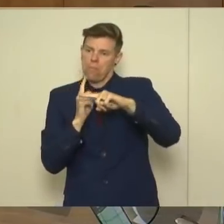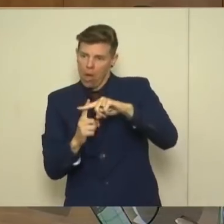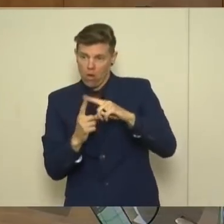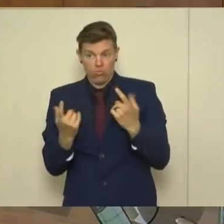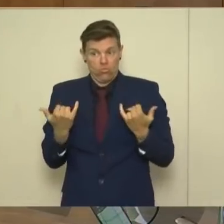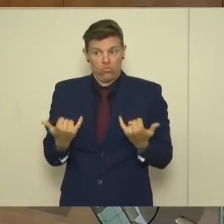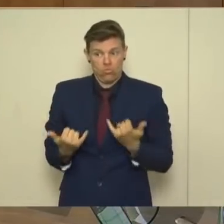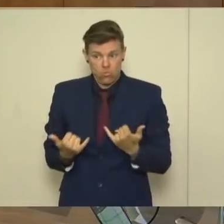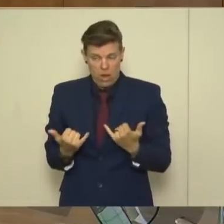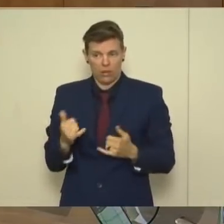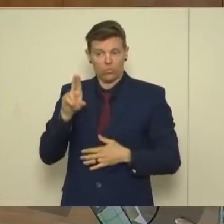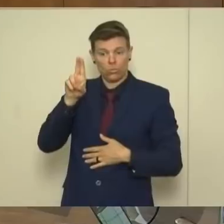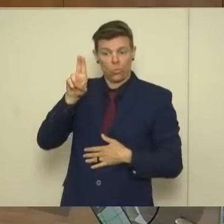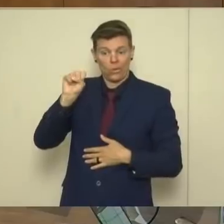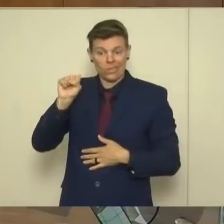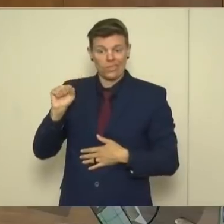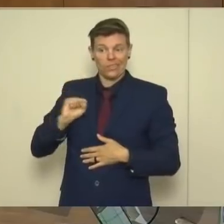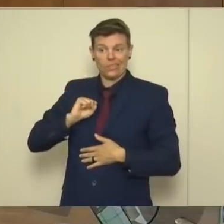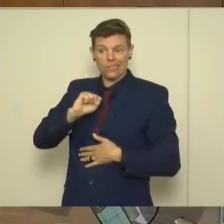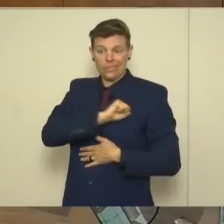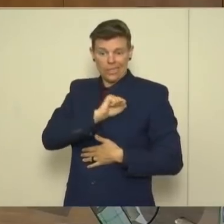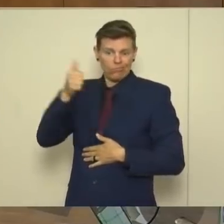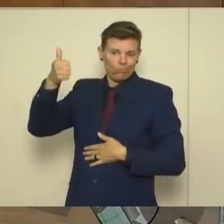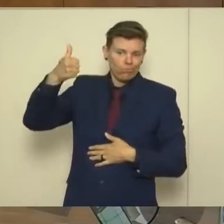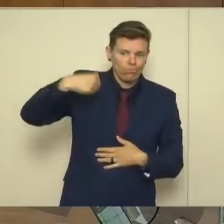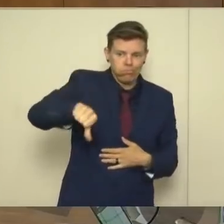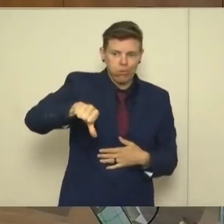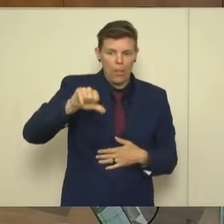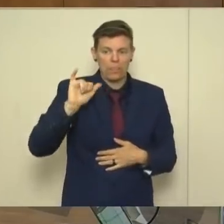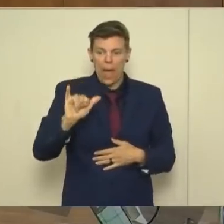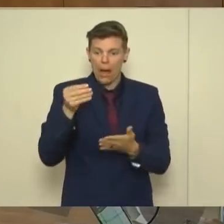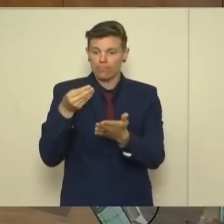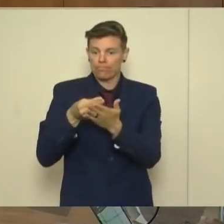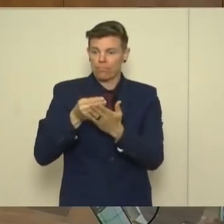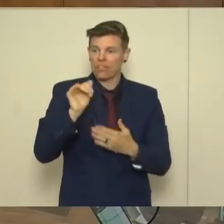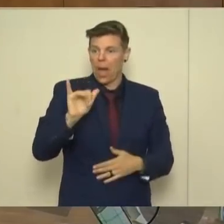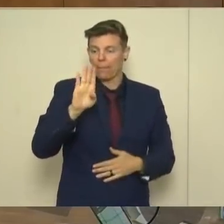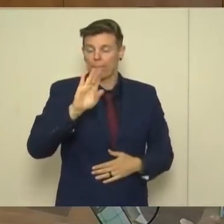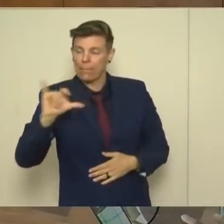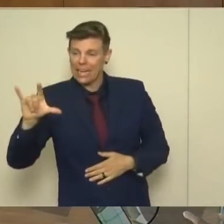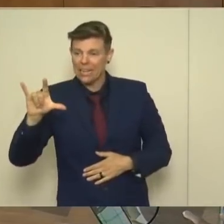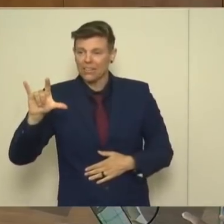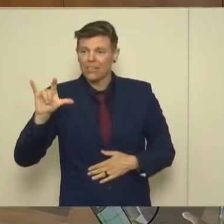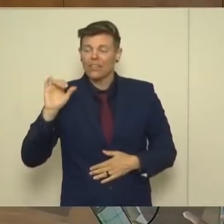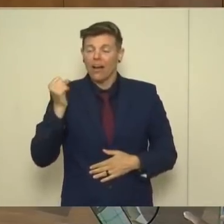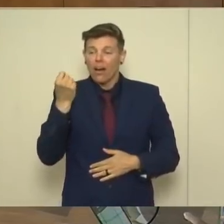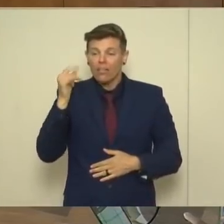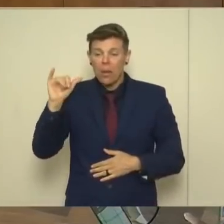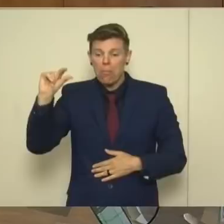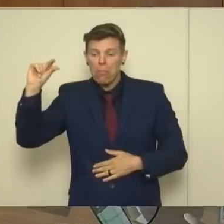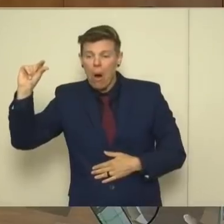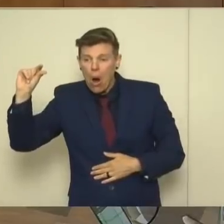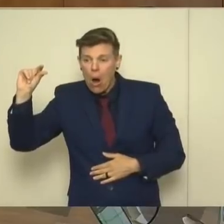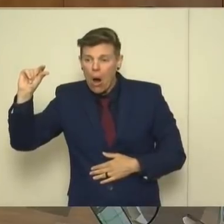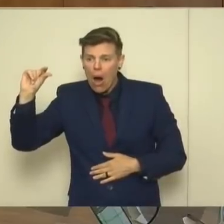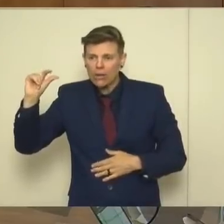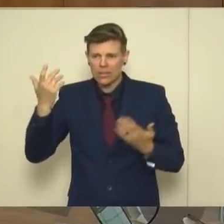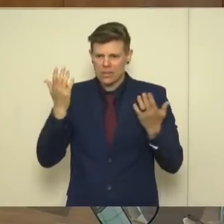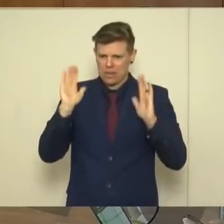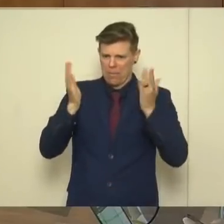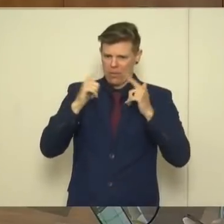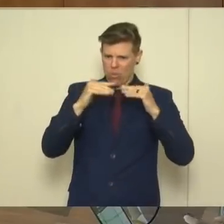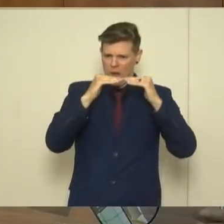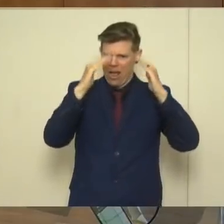that was actually considerably smaller than the package of aid passed by the House back in May. So I'm